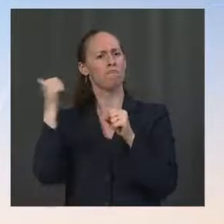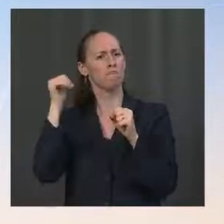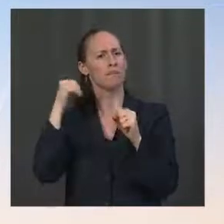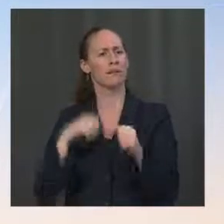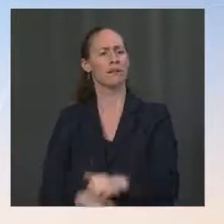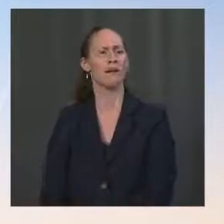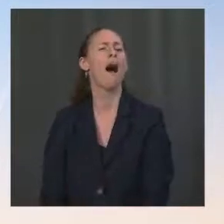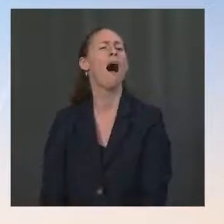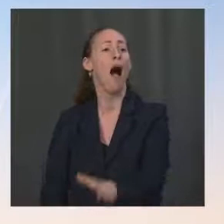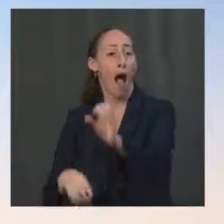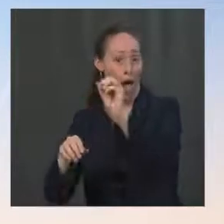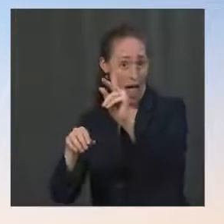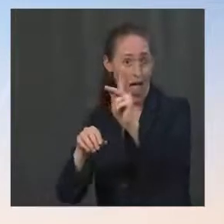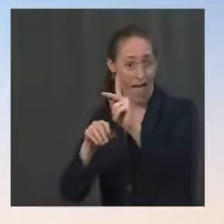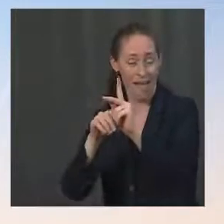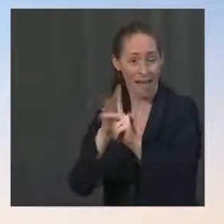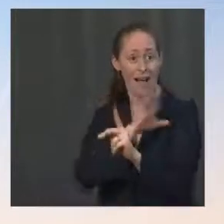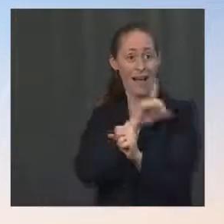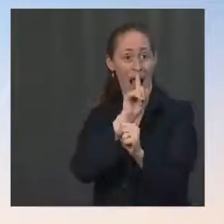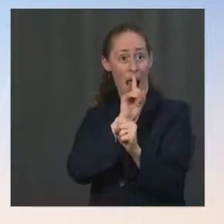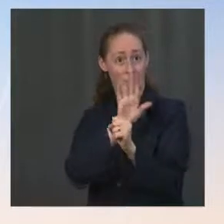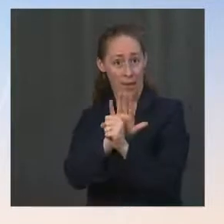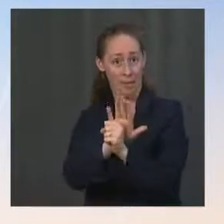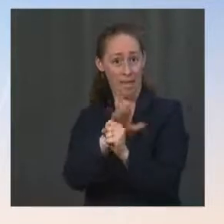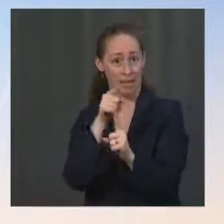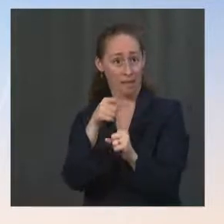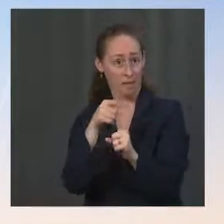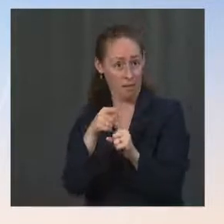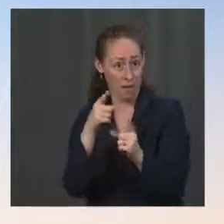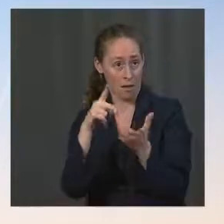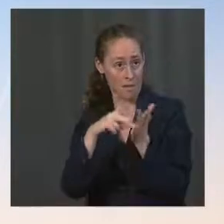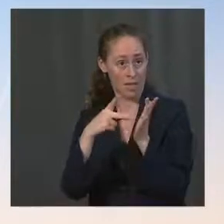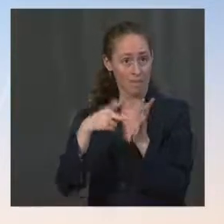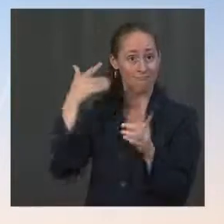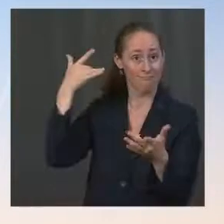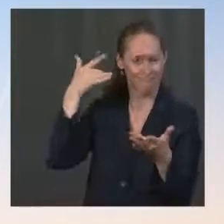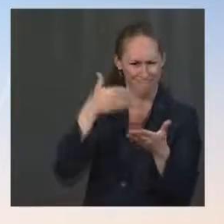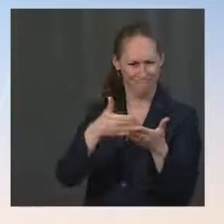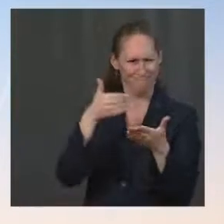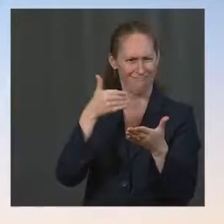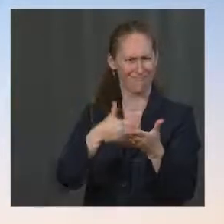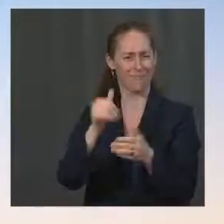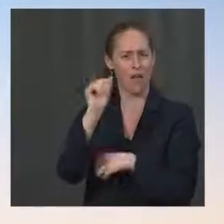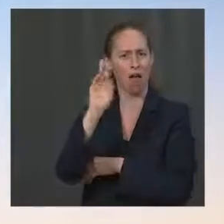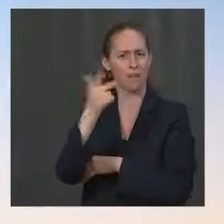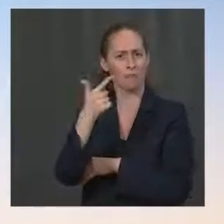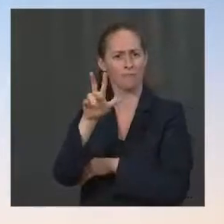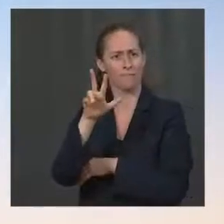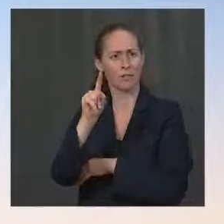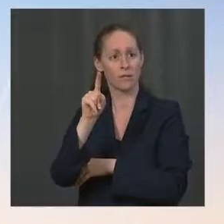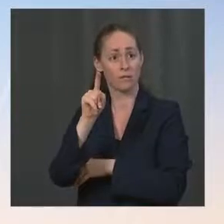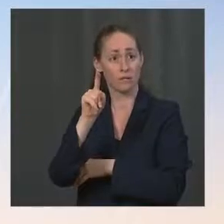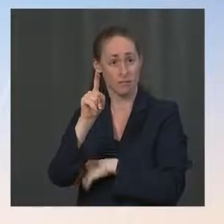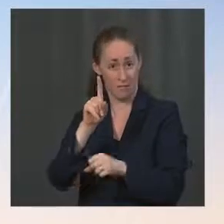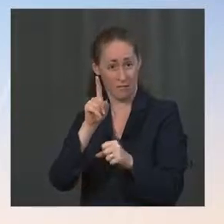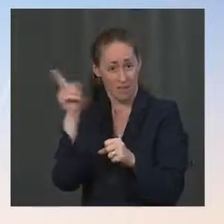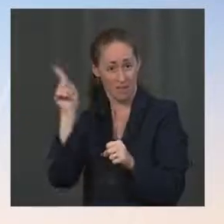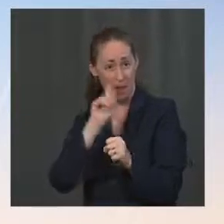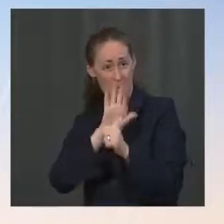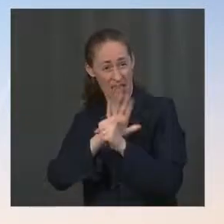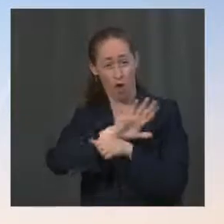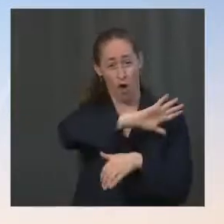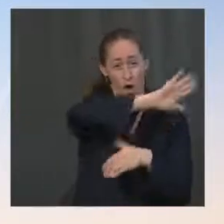for Americans right now, just 4+ days away from the August 31st deadline, is the White House's commitment still at this point that all Americans who want to